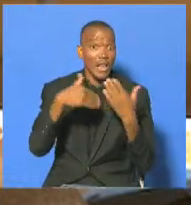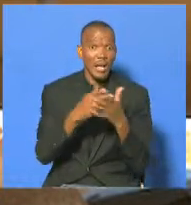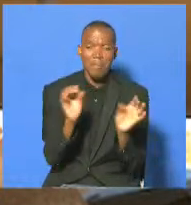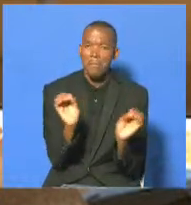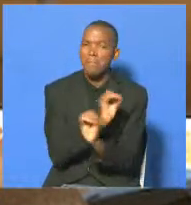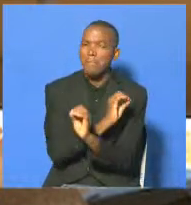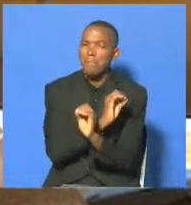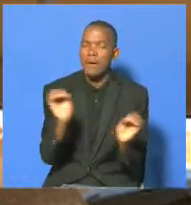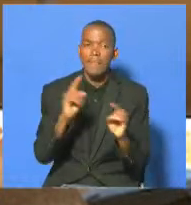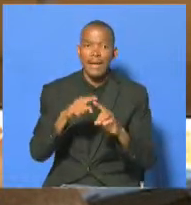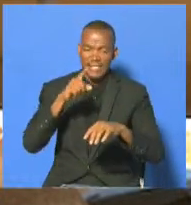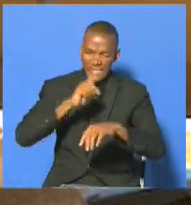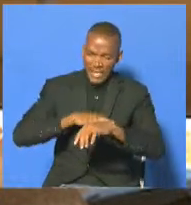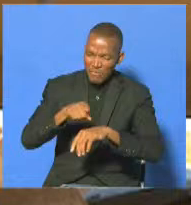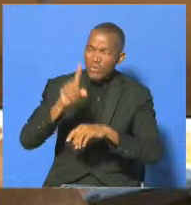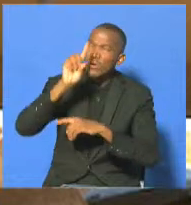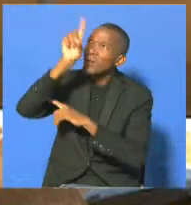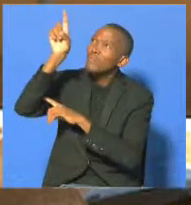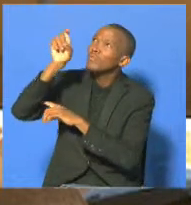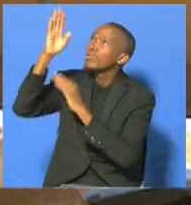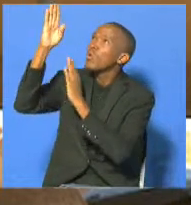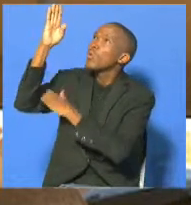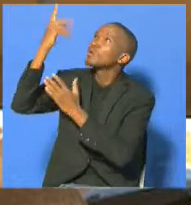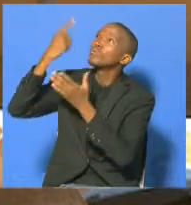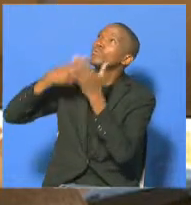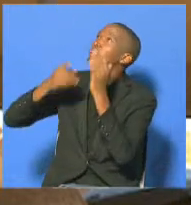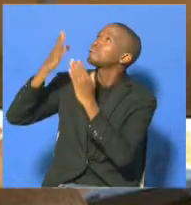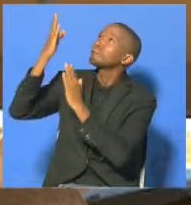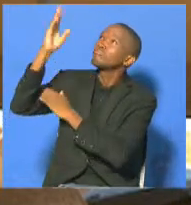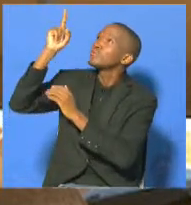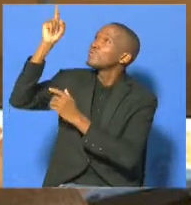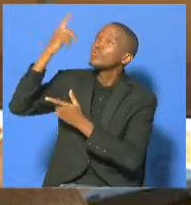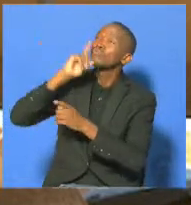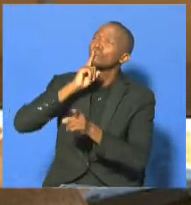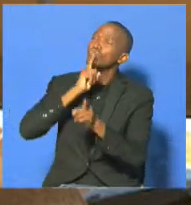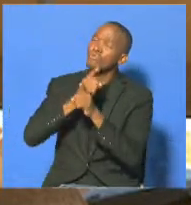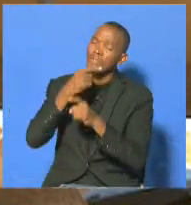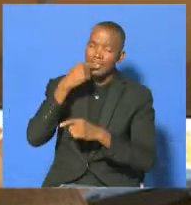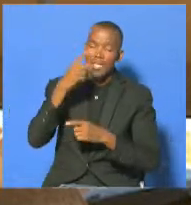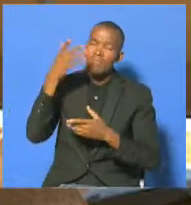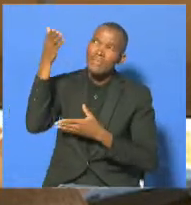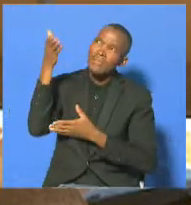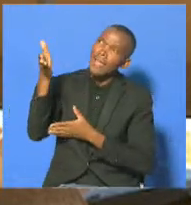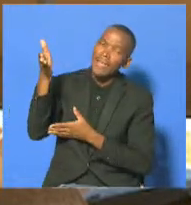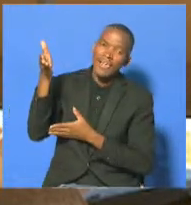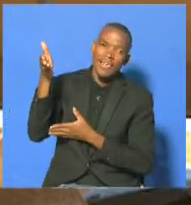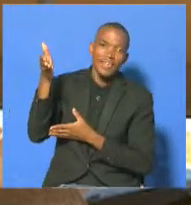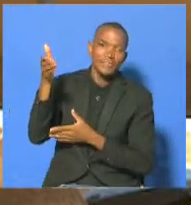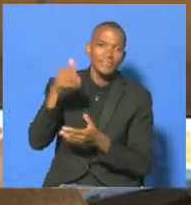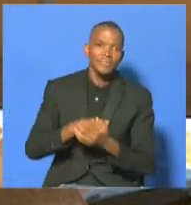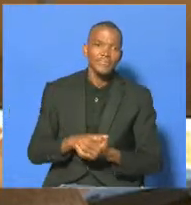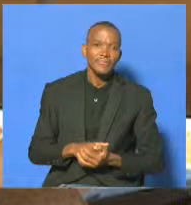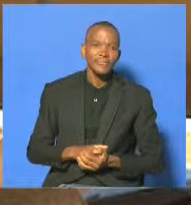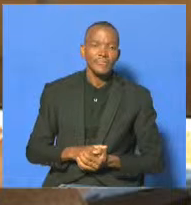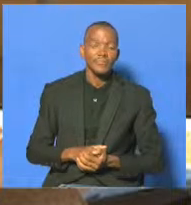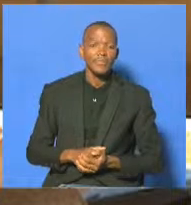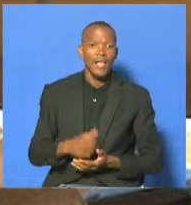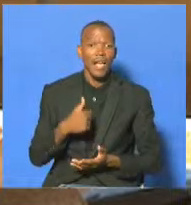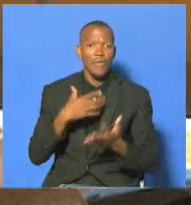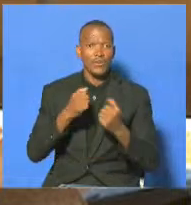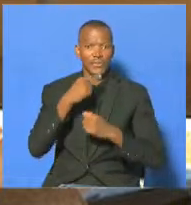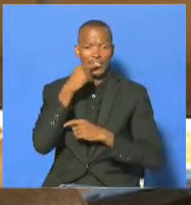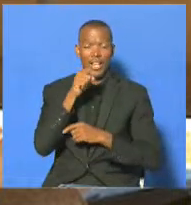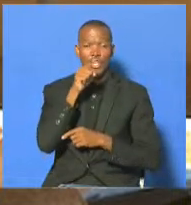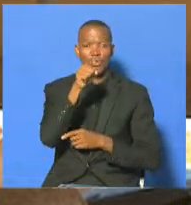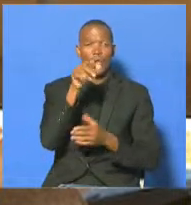teng nako tse dingwe o botsa modimo ga re ana a re modimo o ne o bolelela ruri ya o teng ke ne ke re ke go reya jalo